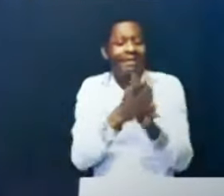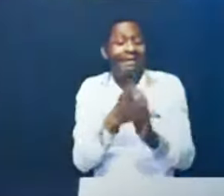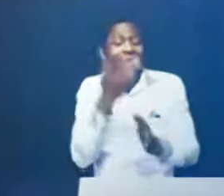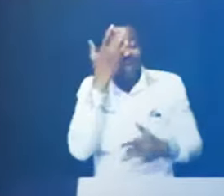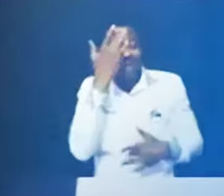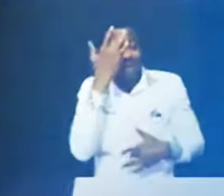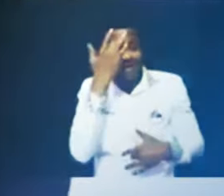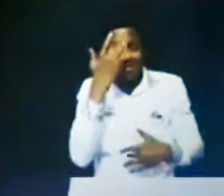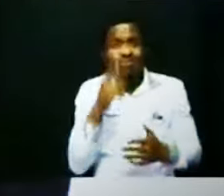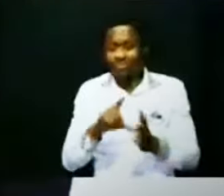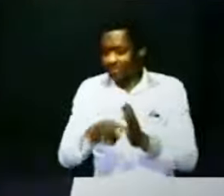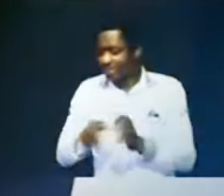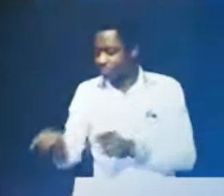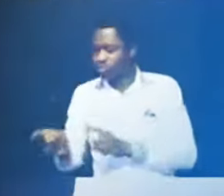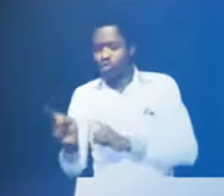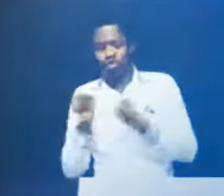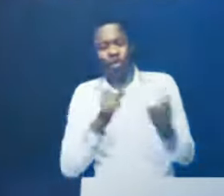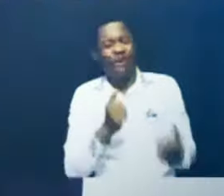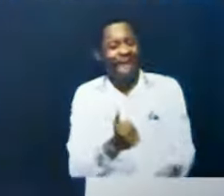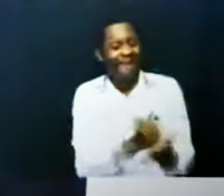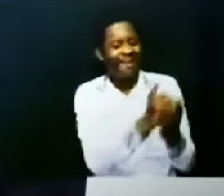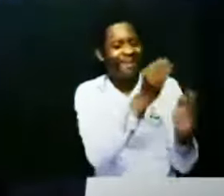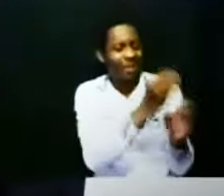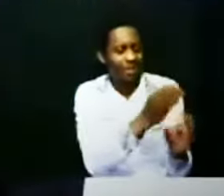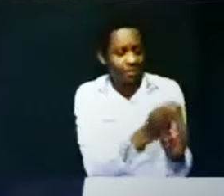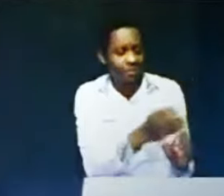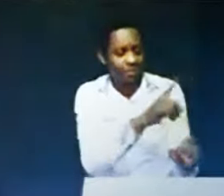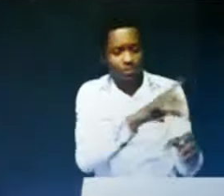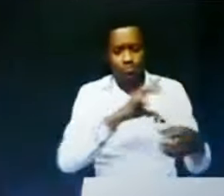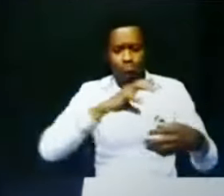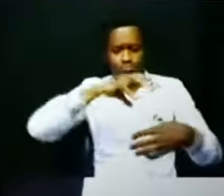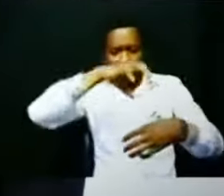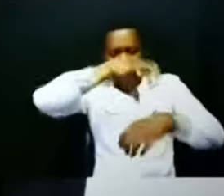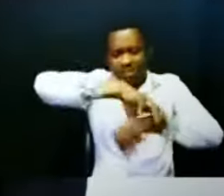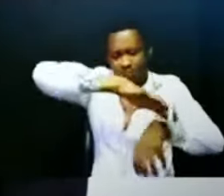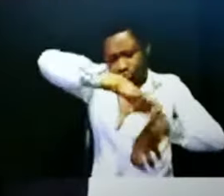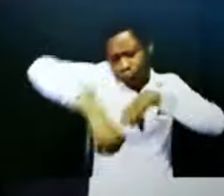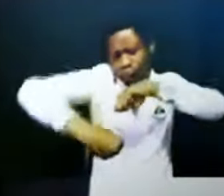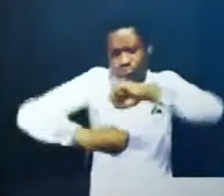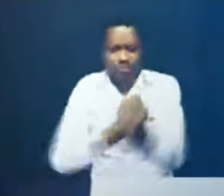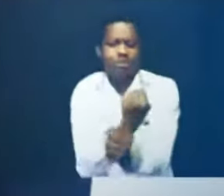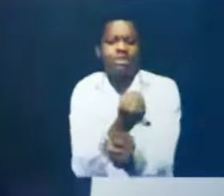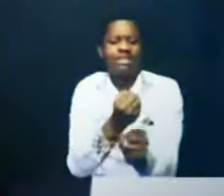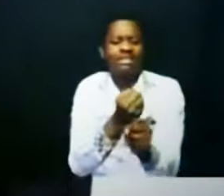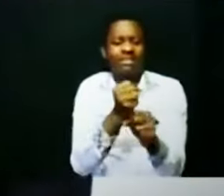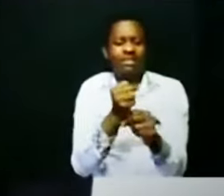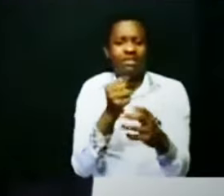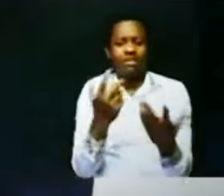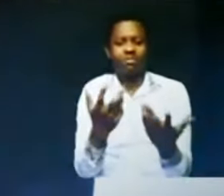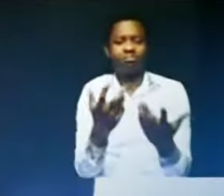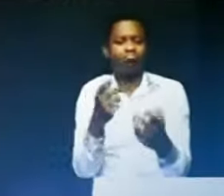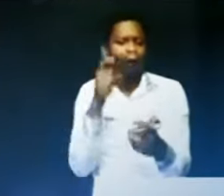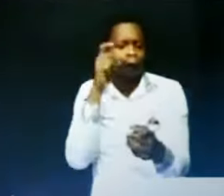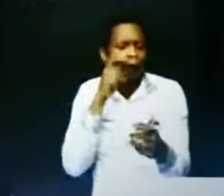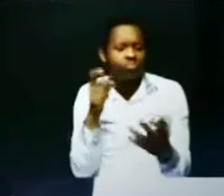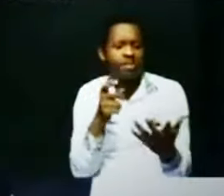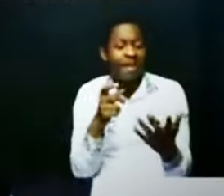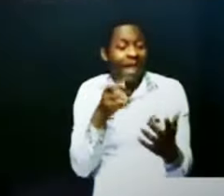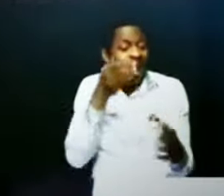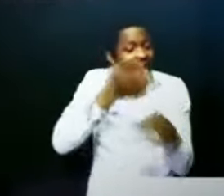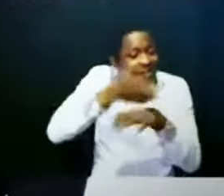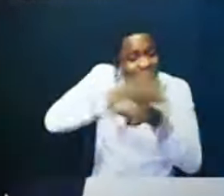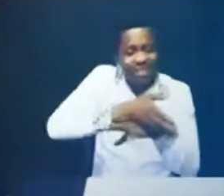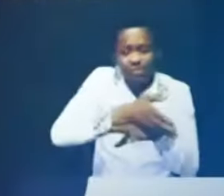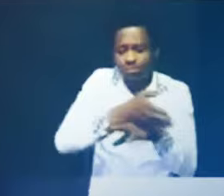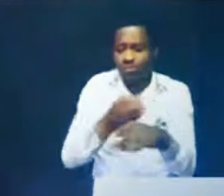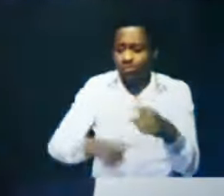illness, he seizes her, raped her, and banished her from his room. Na brani unyaba anu